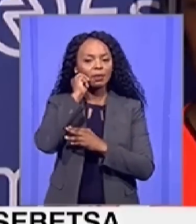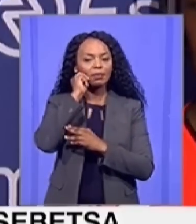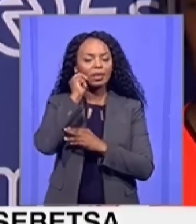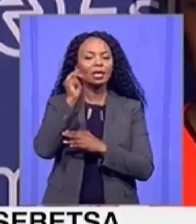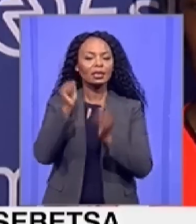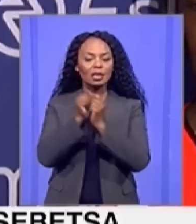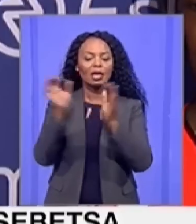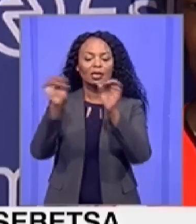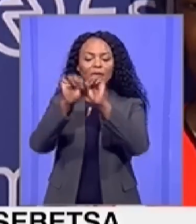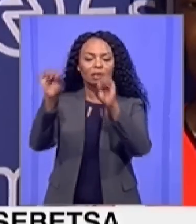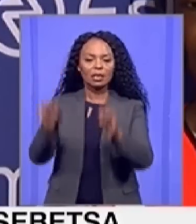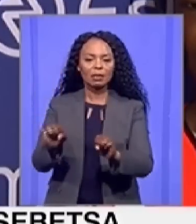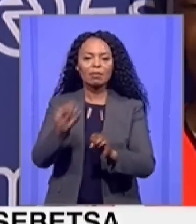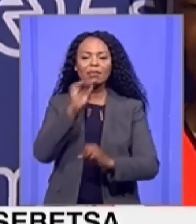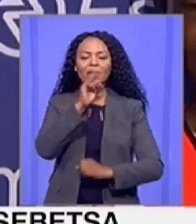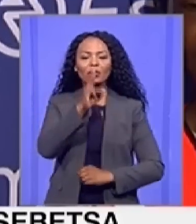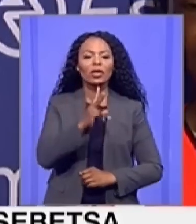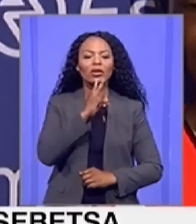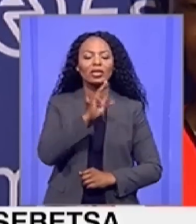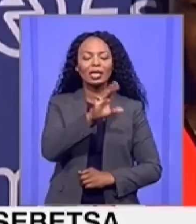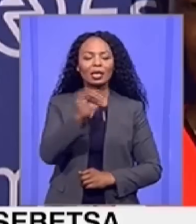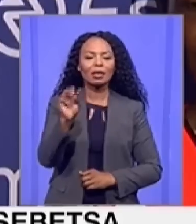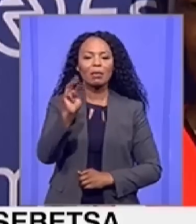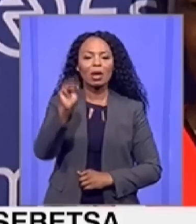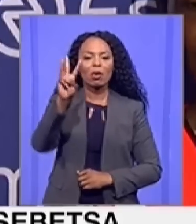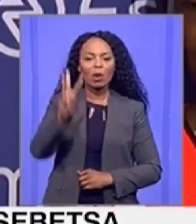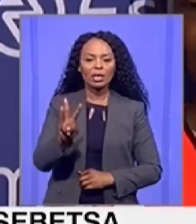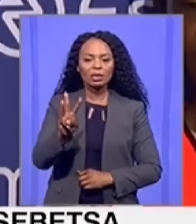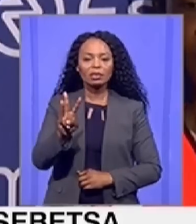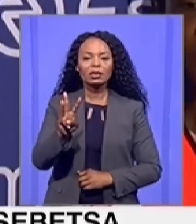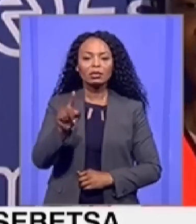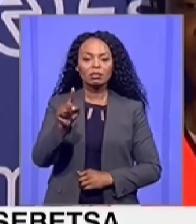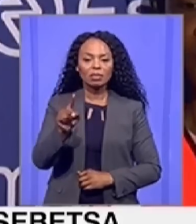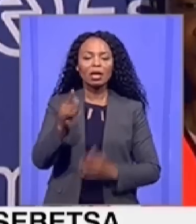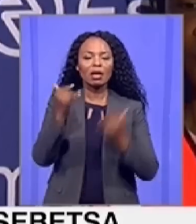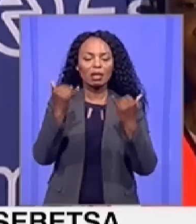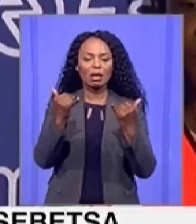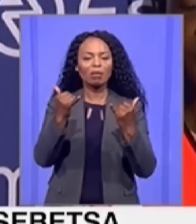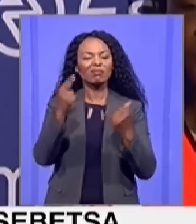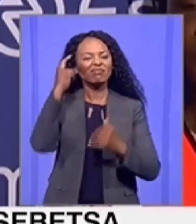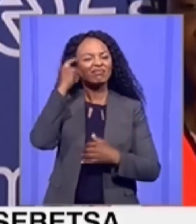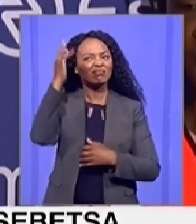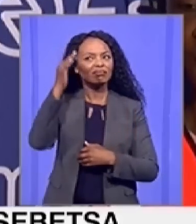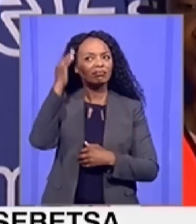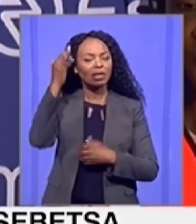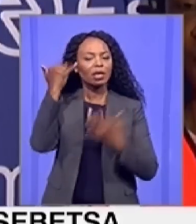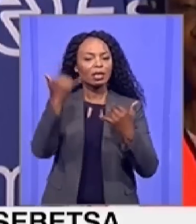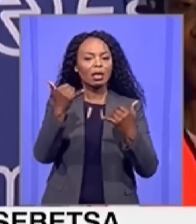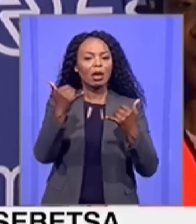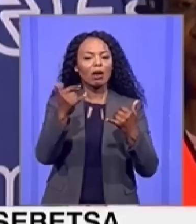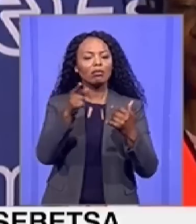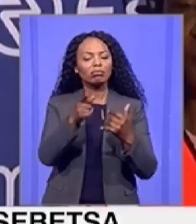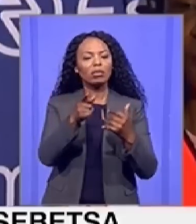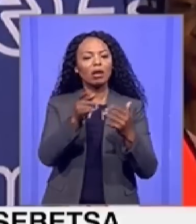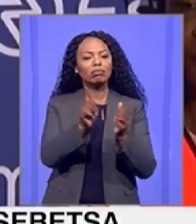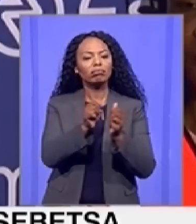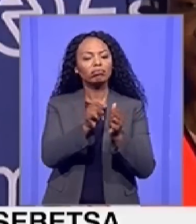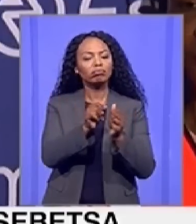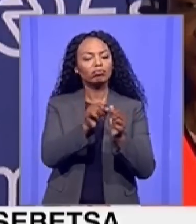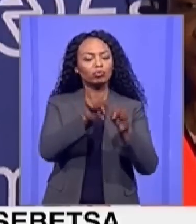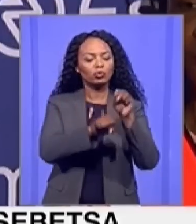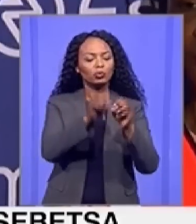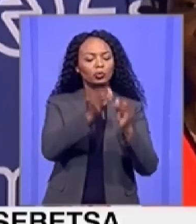about 2,900 megawatts. I mean, if you come to think of this, the dispersed amount of